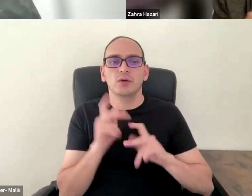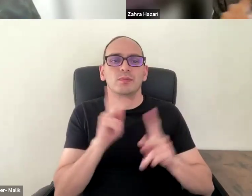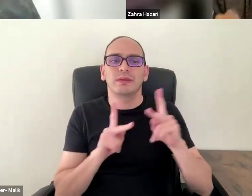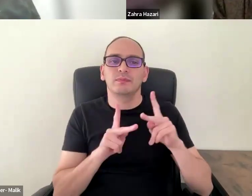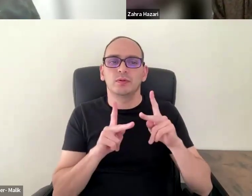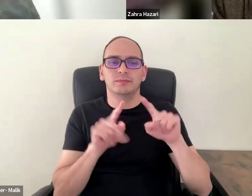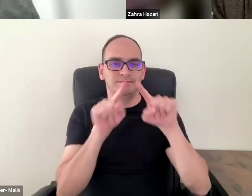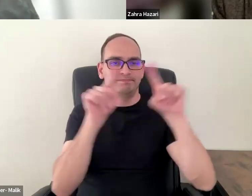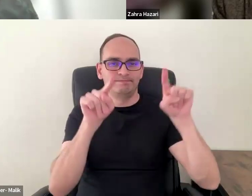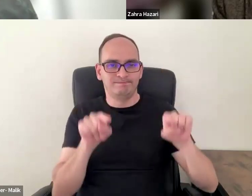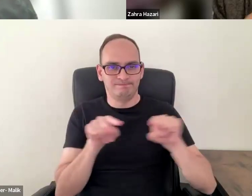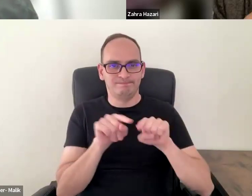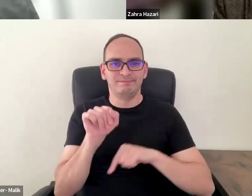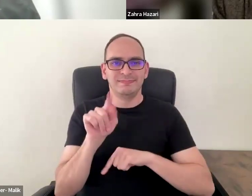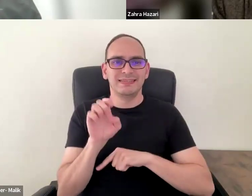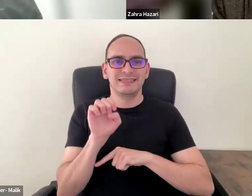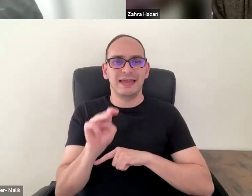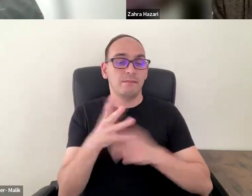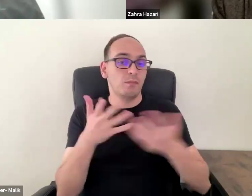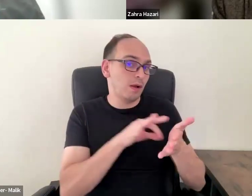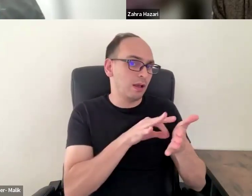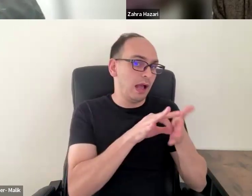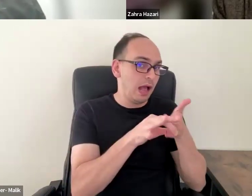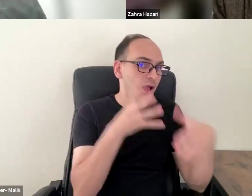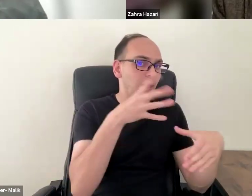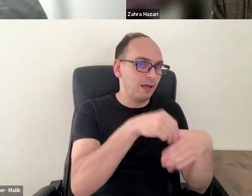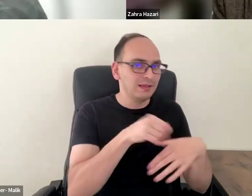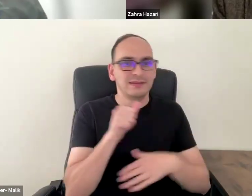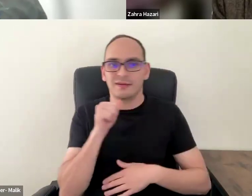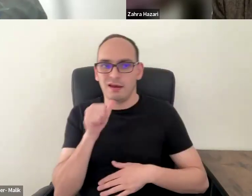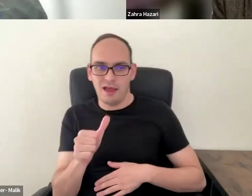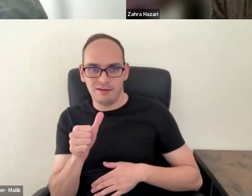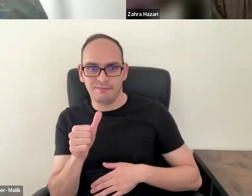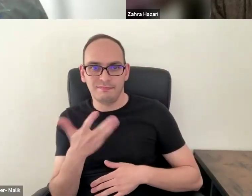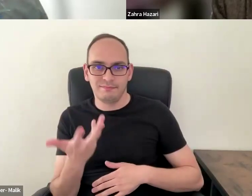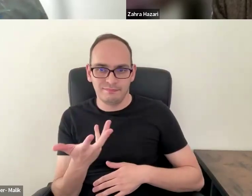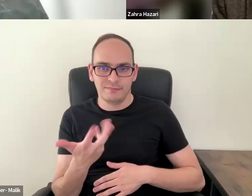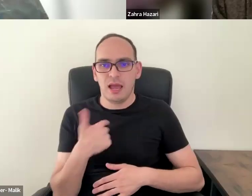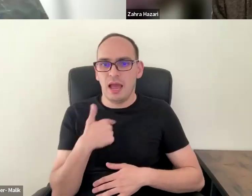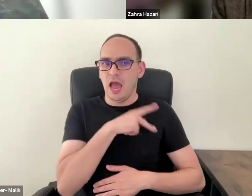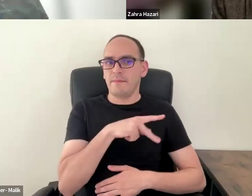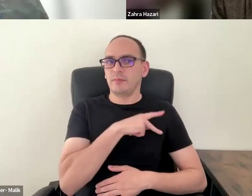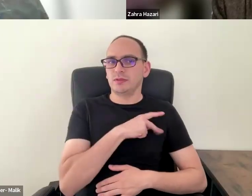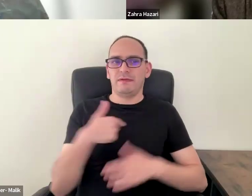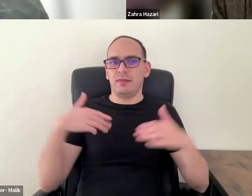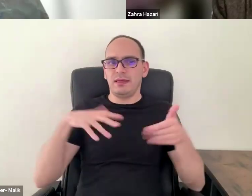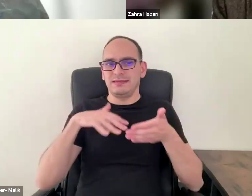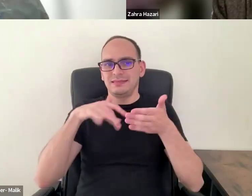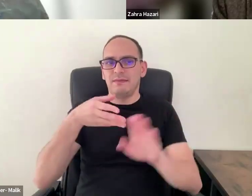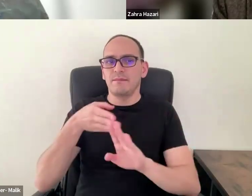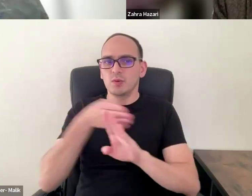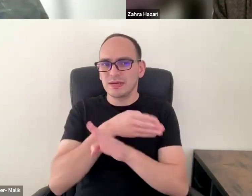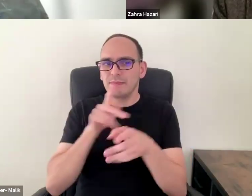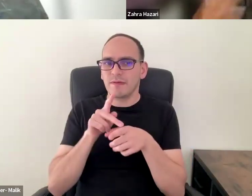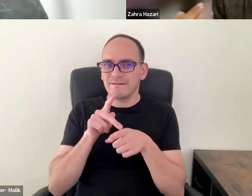the box of STEM and what counts and what doesn't count, right? So I personally haven't studied